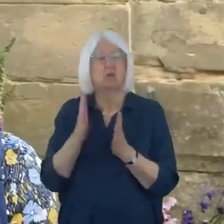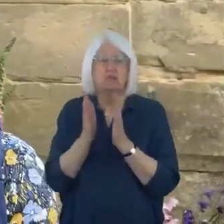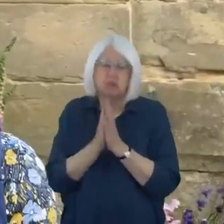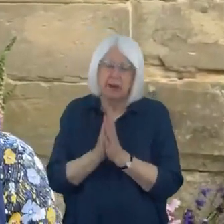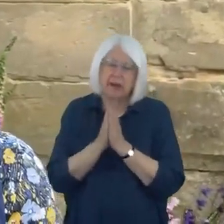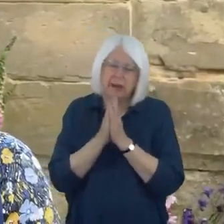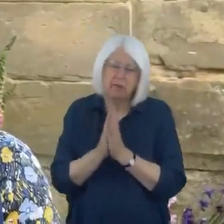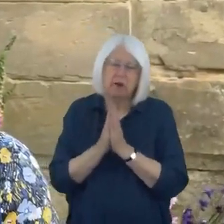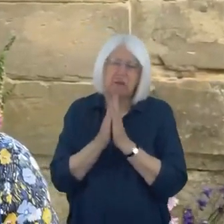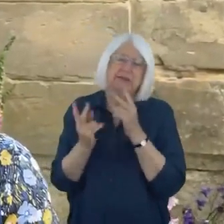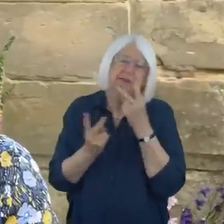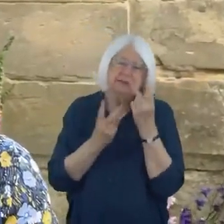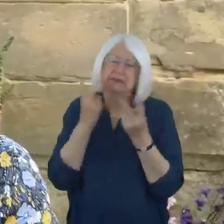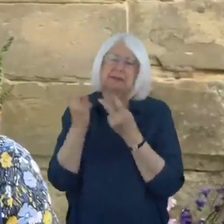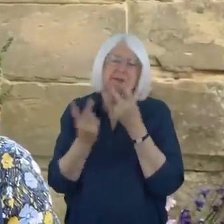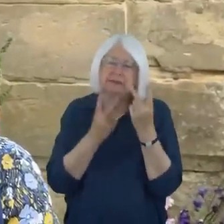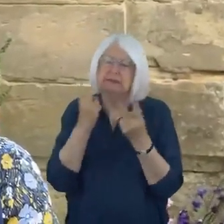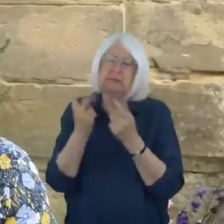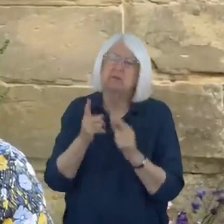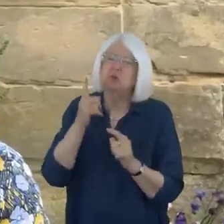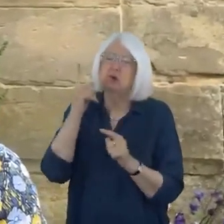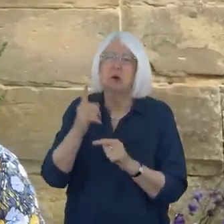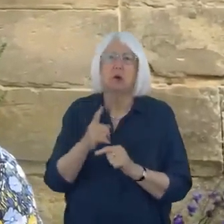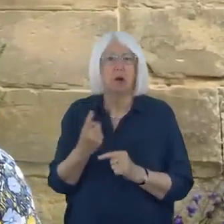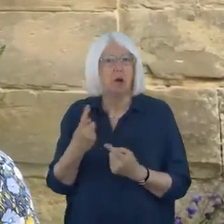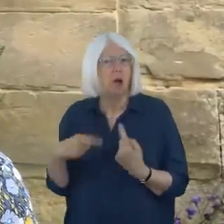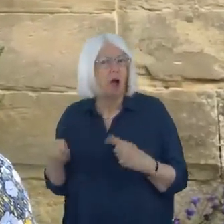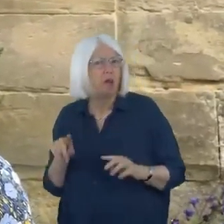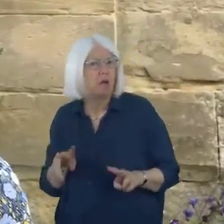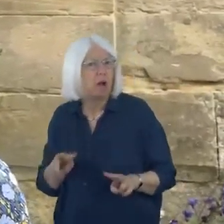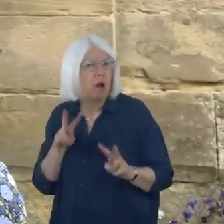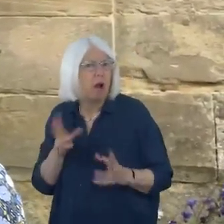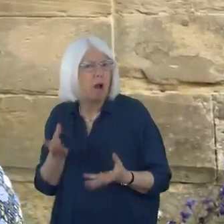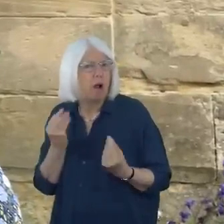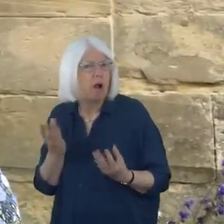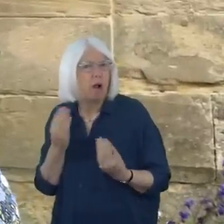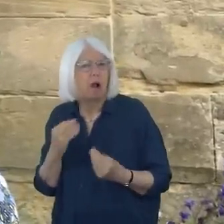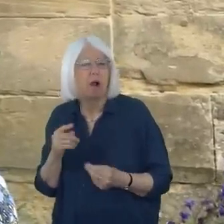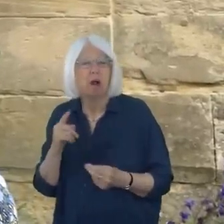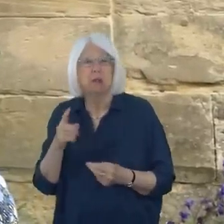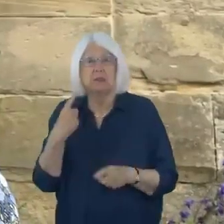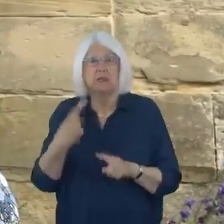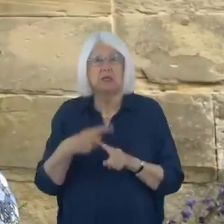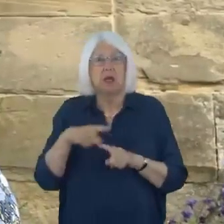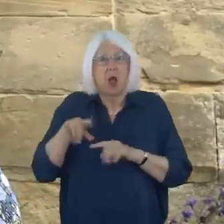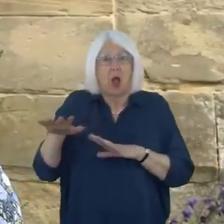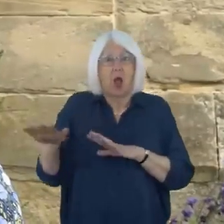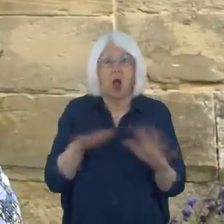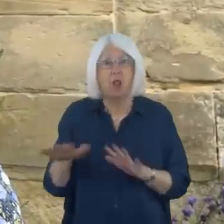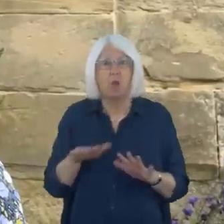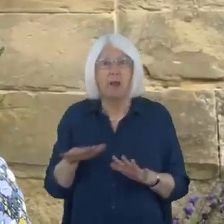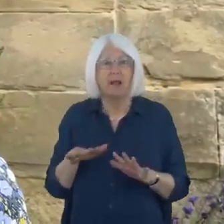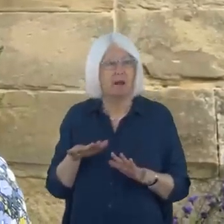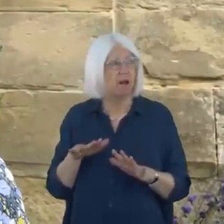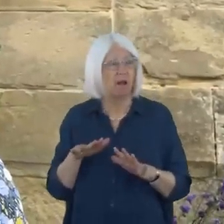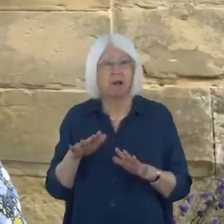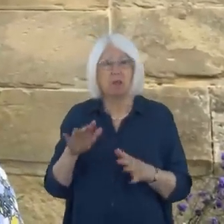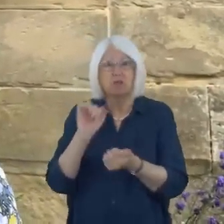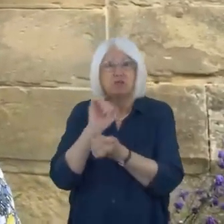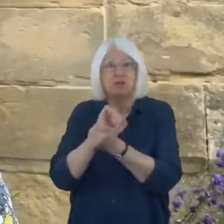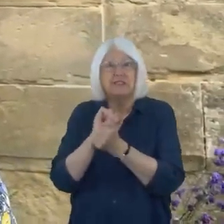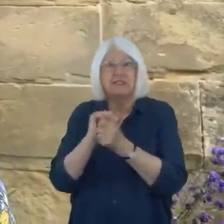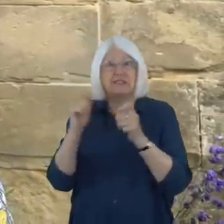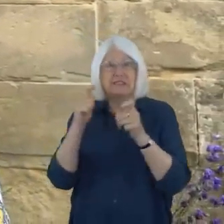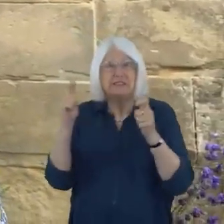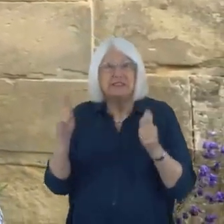them. Suddenly there was an earthquake, so violent that the foundations of the prison were shaken,